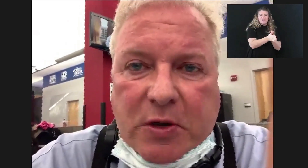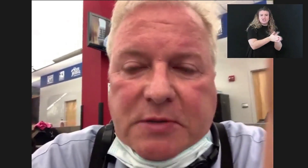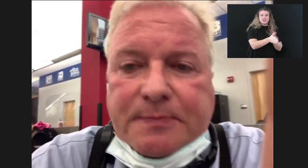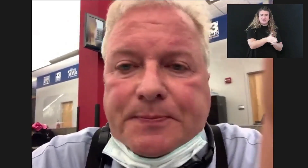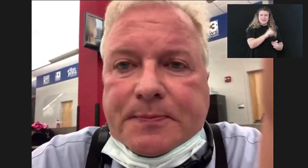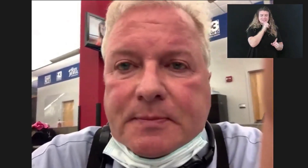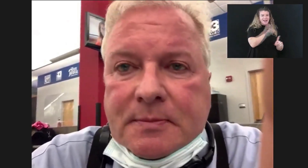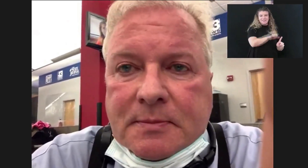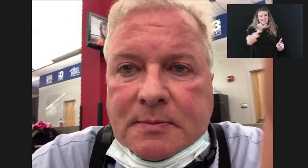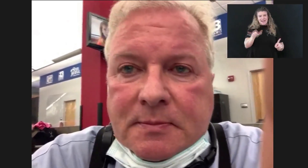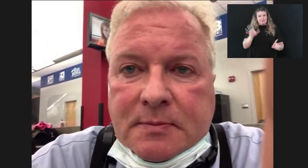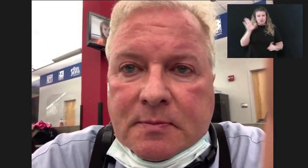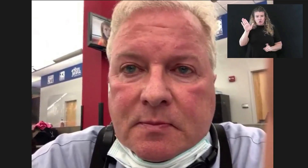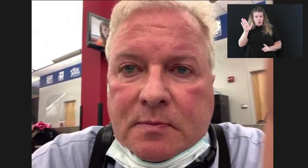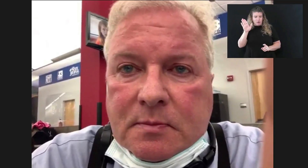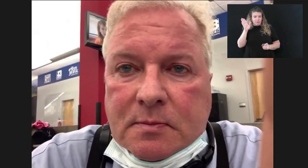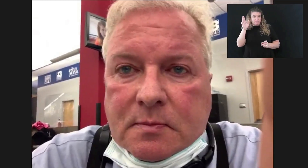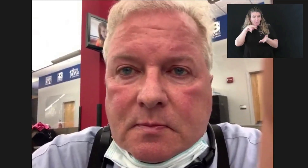same as yours.